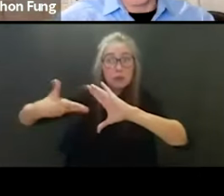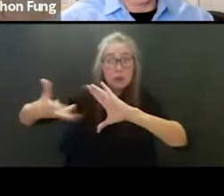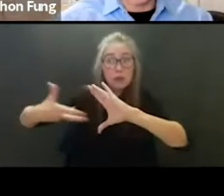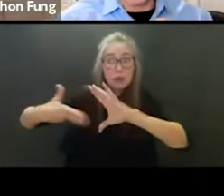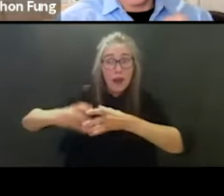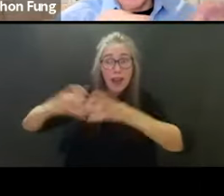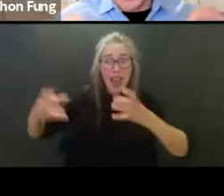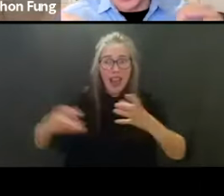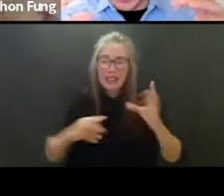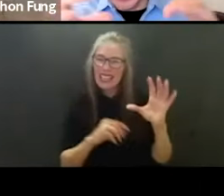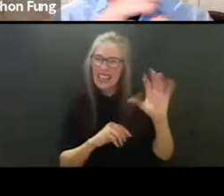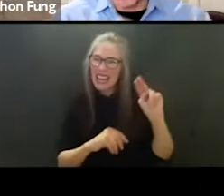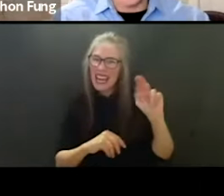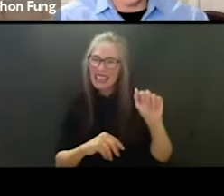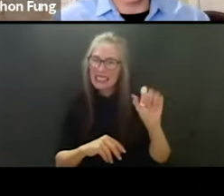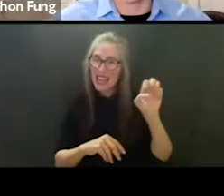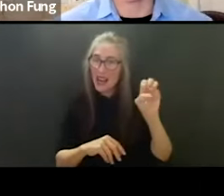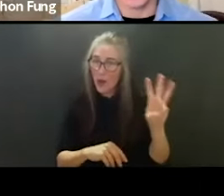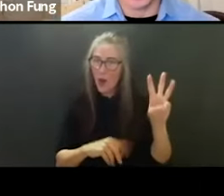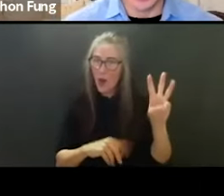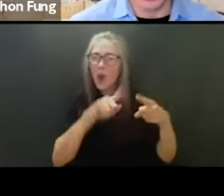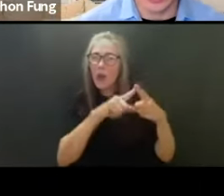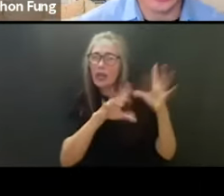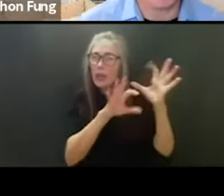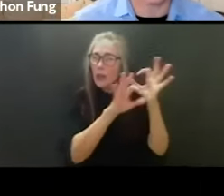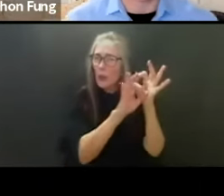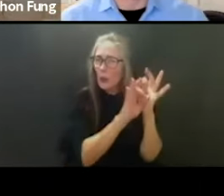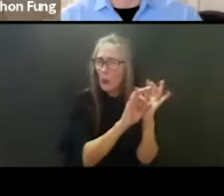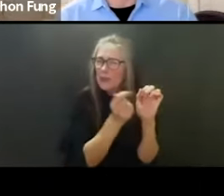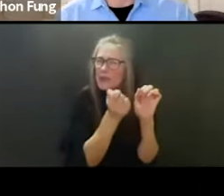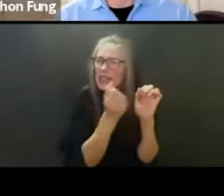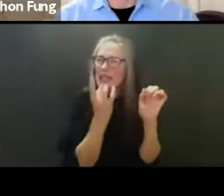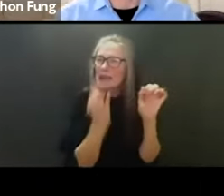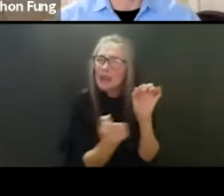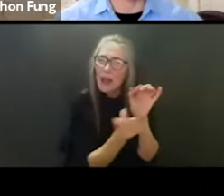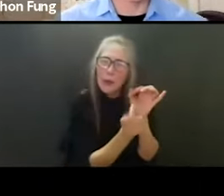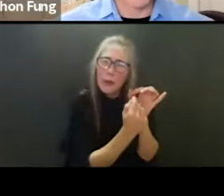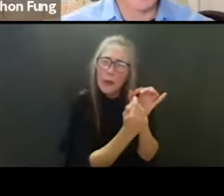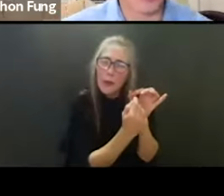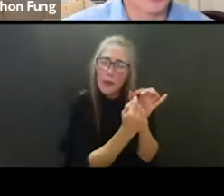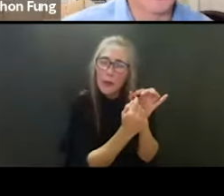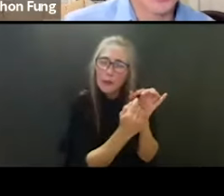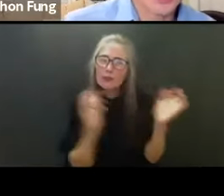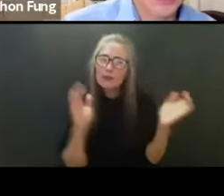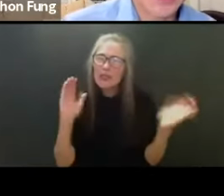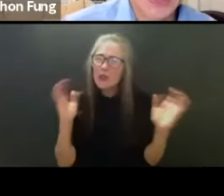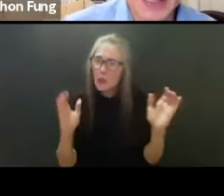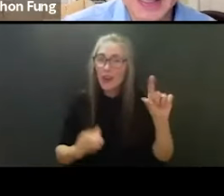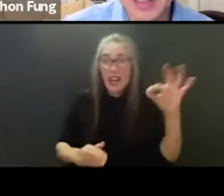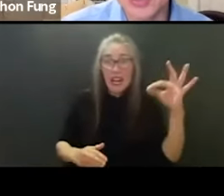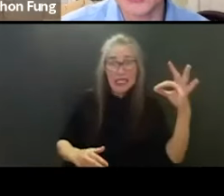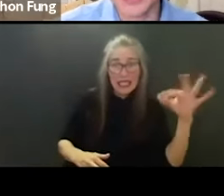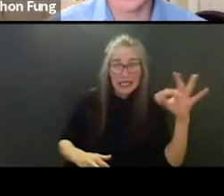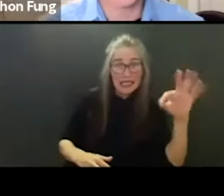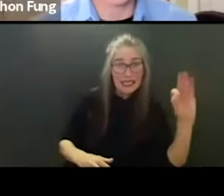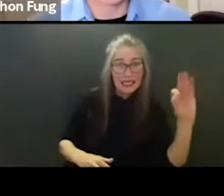narrow aperture is when the hole constricts and lets only a little bit of light in. And so, how was 1980